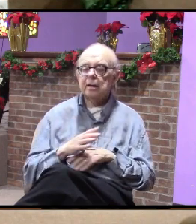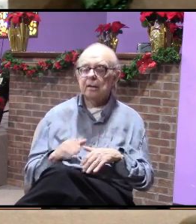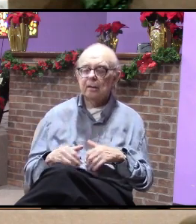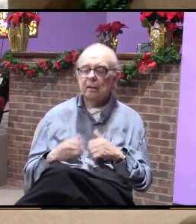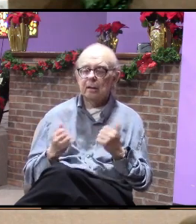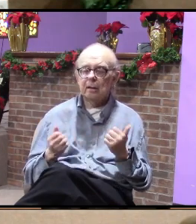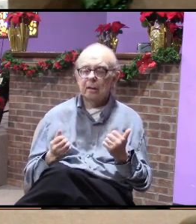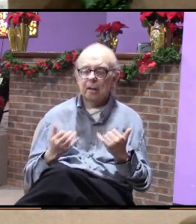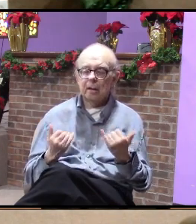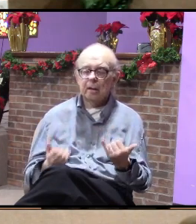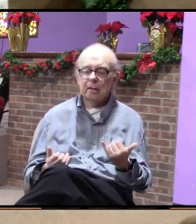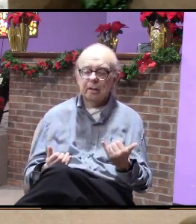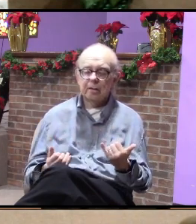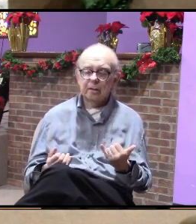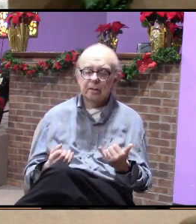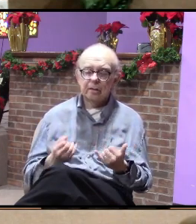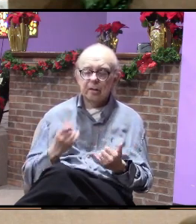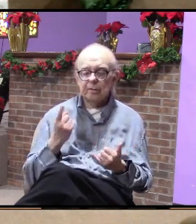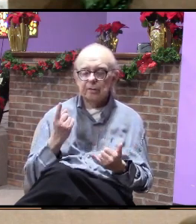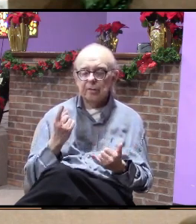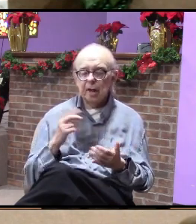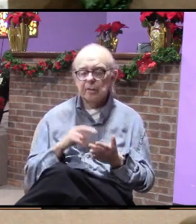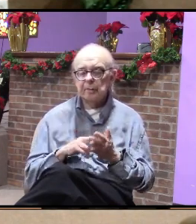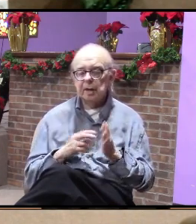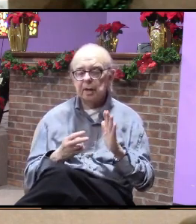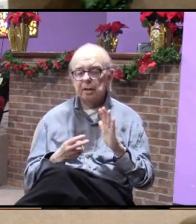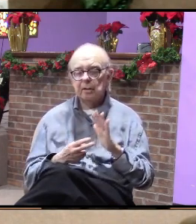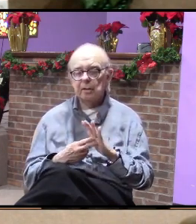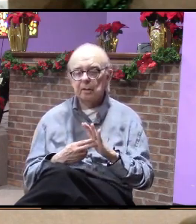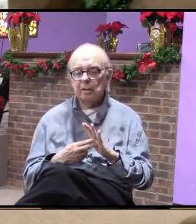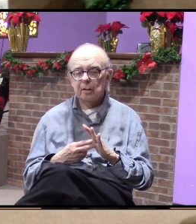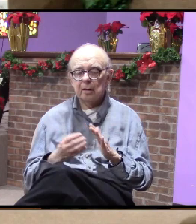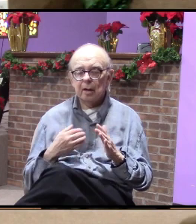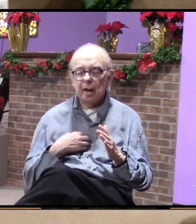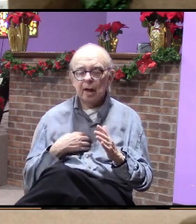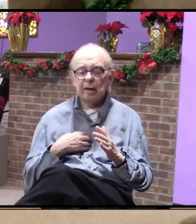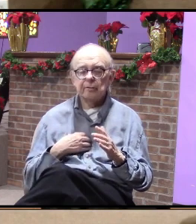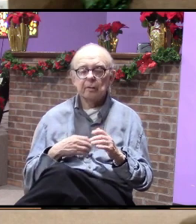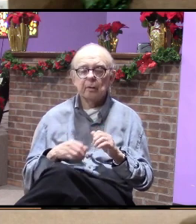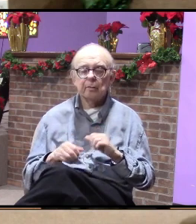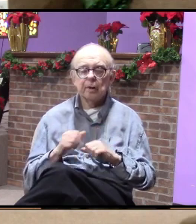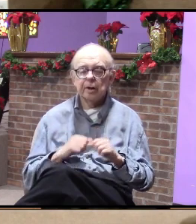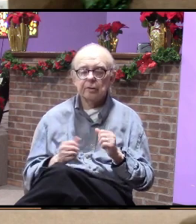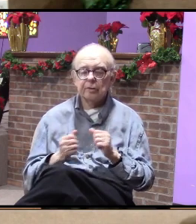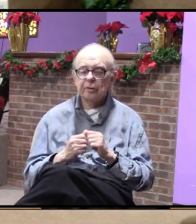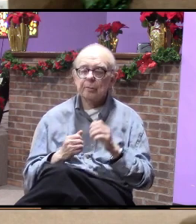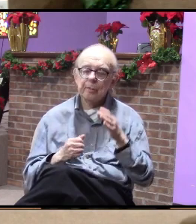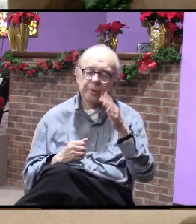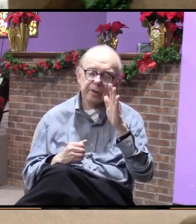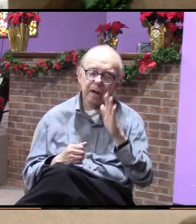she has now really come to understand what it means to have a relationship with God.